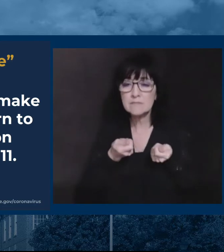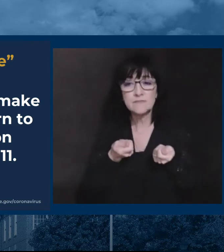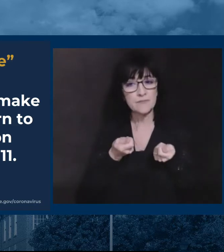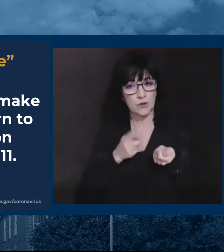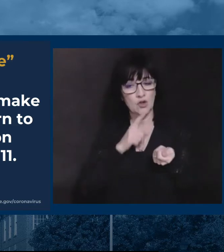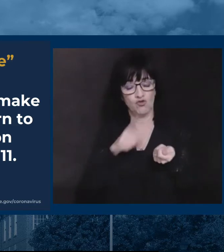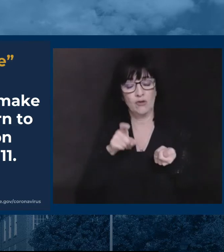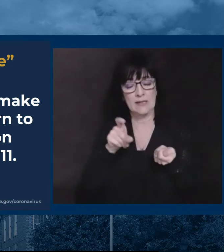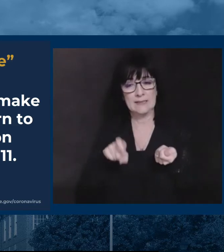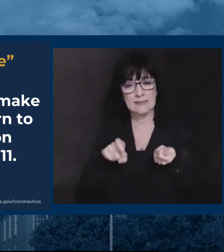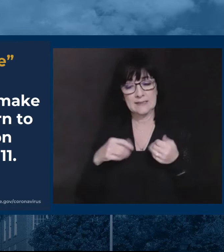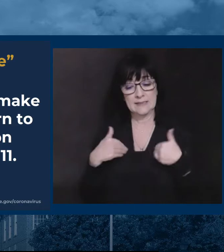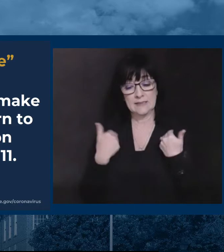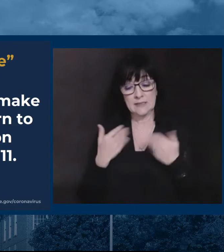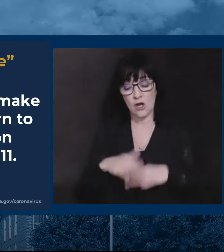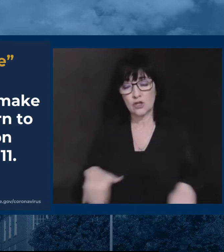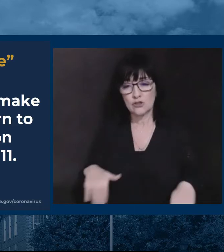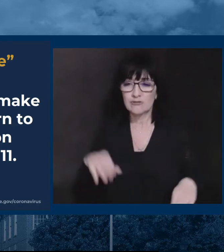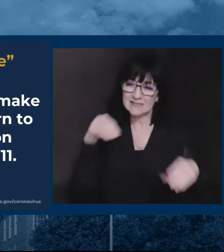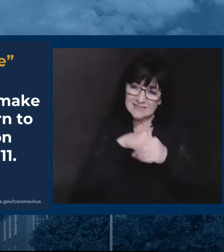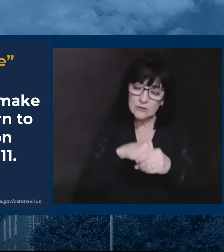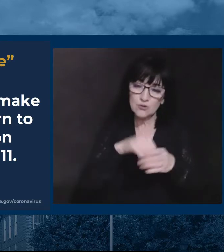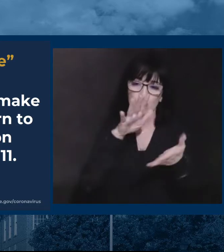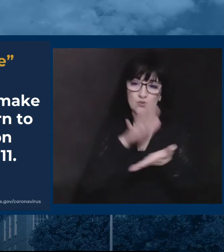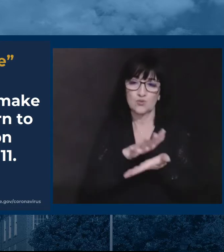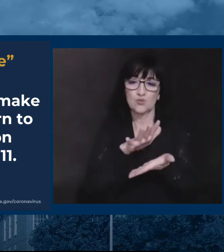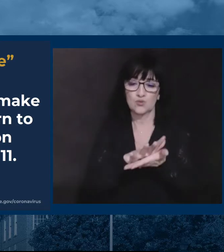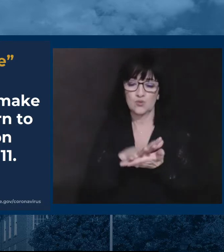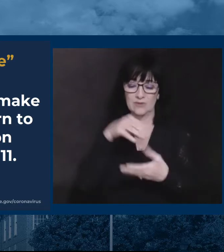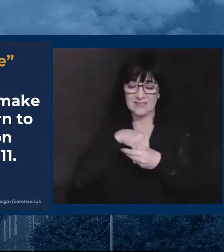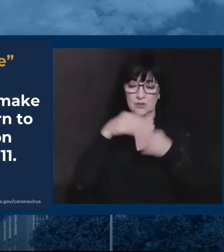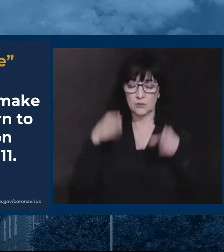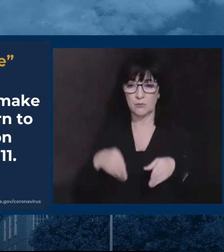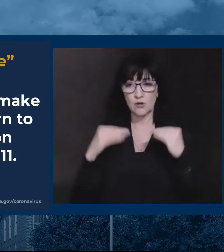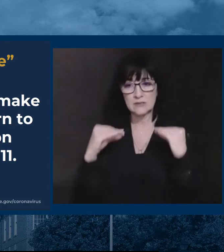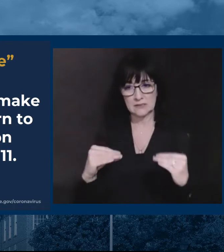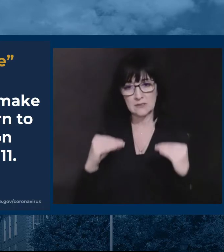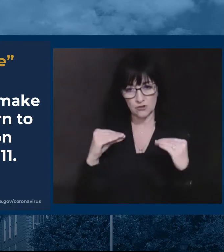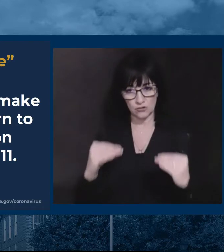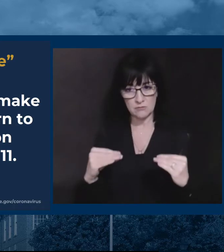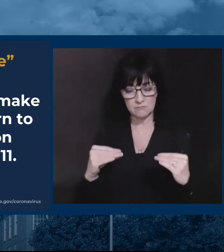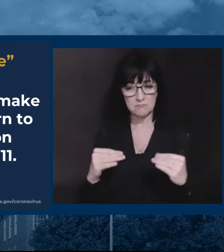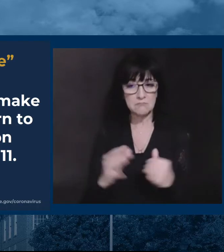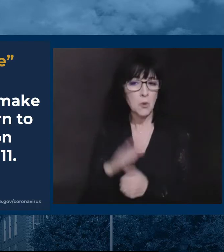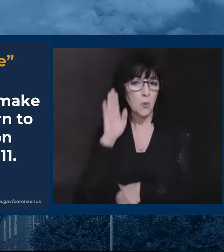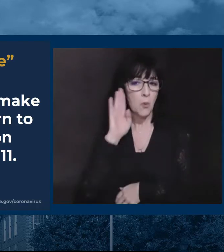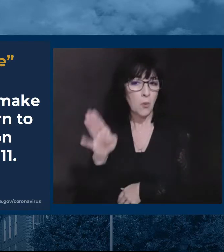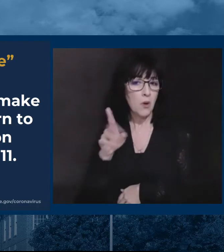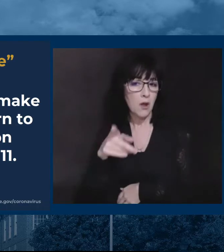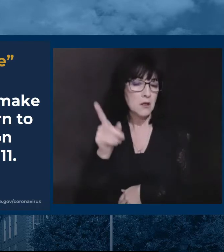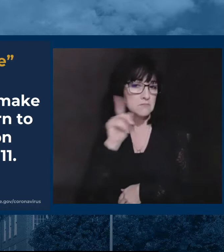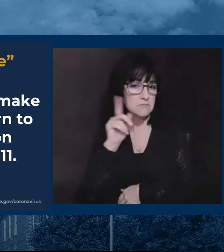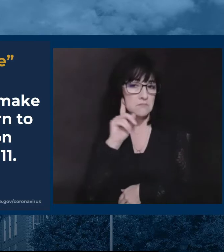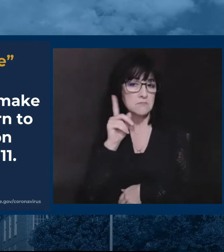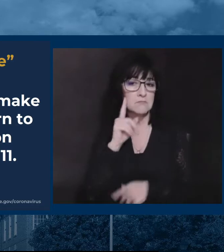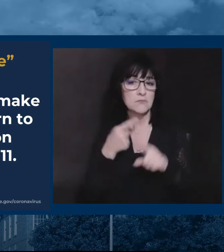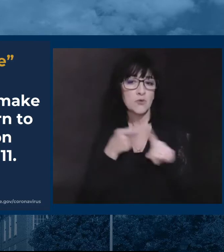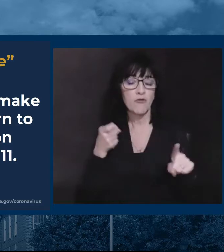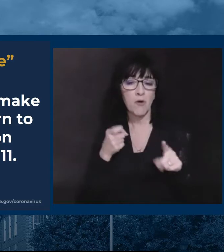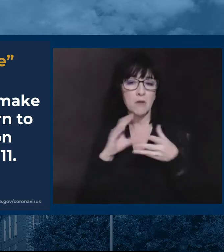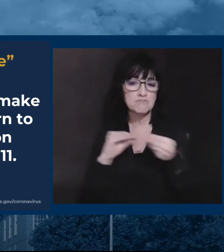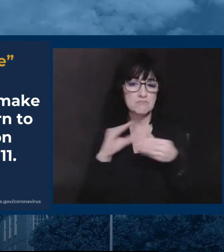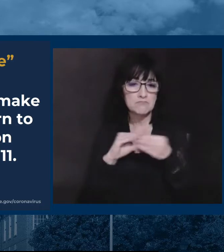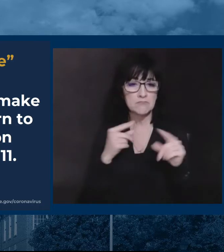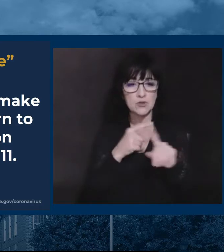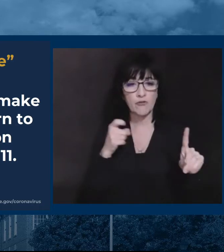Dr. Rattay and Dr. Bunting with respect to our effort to do this. We will